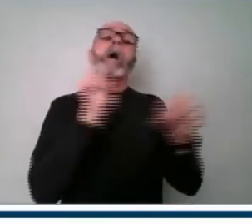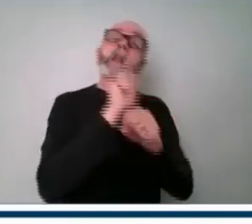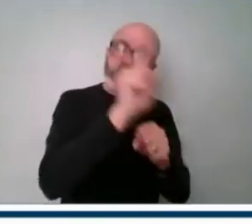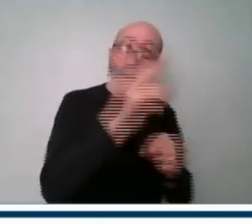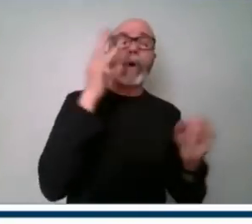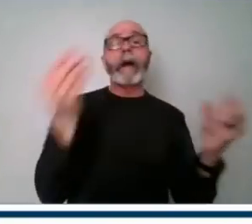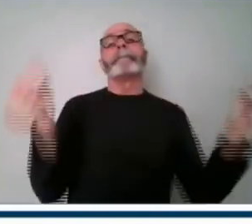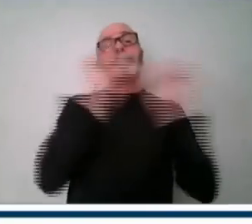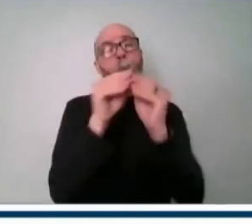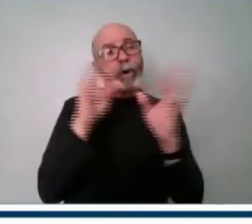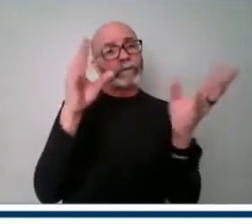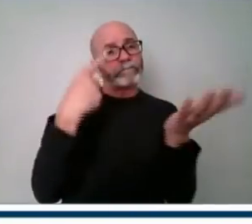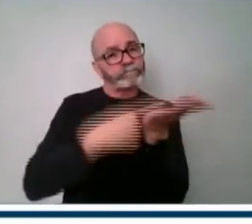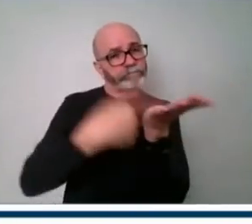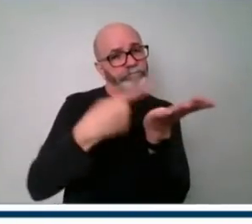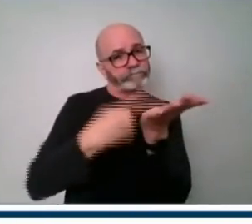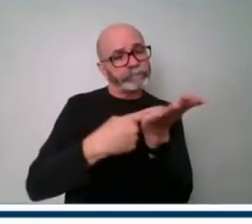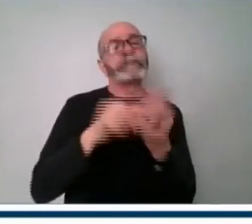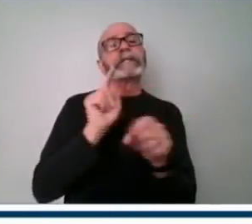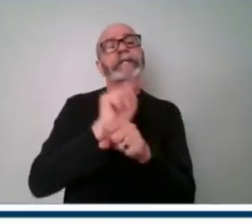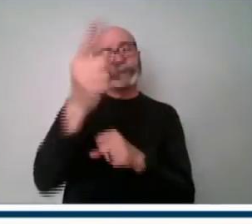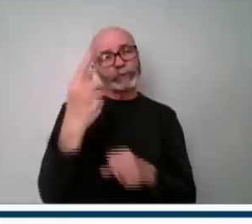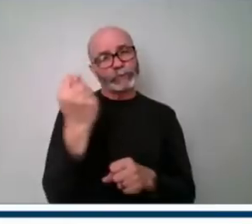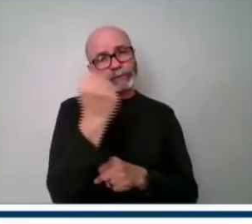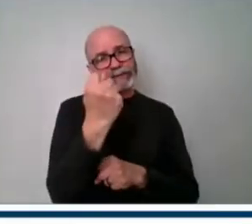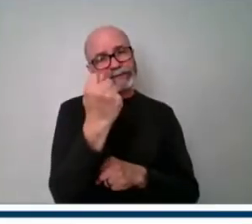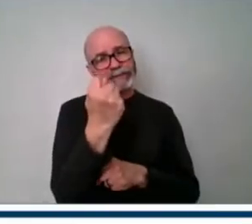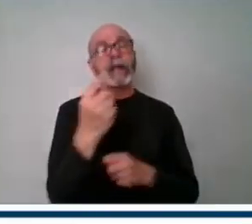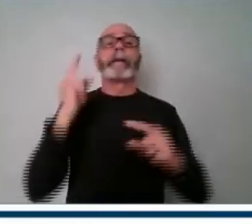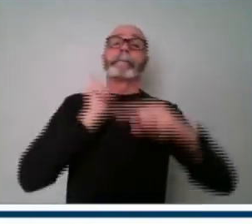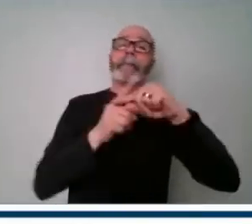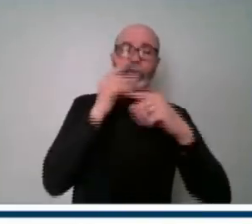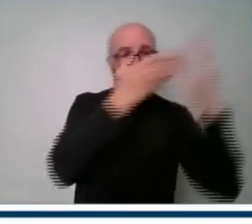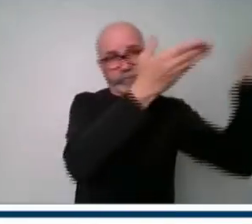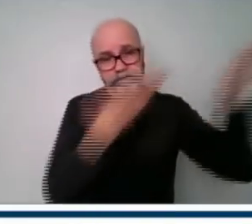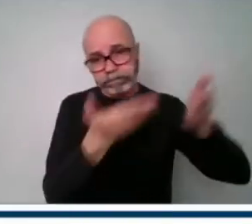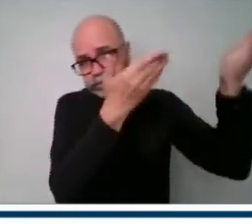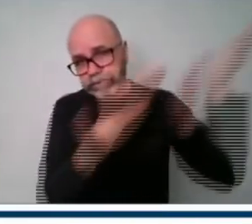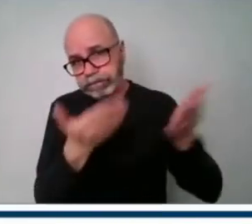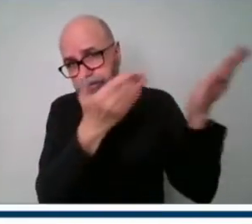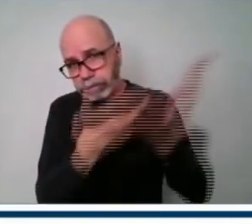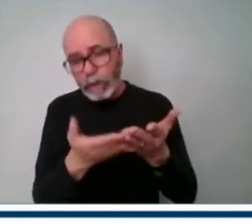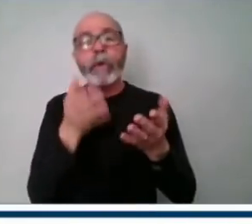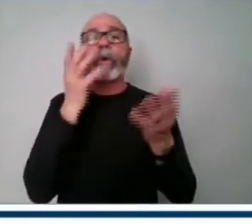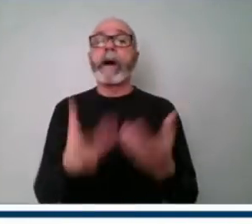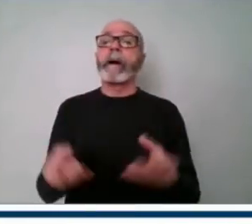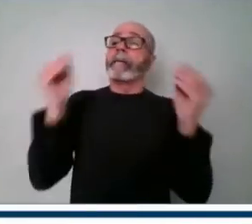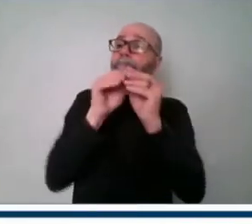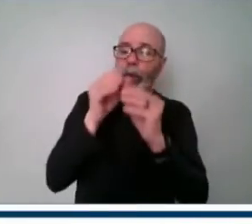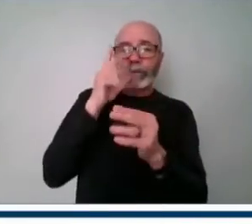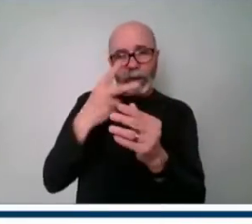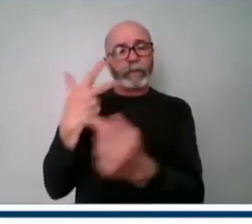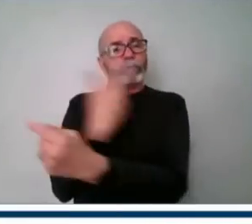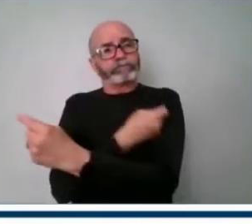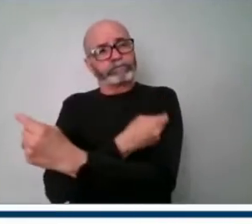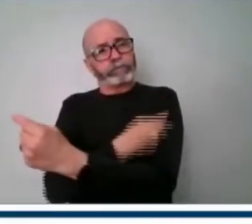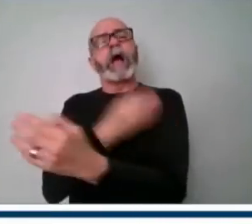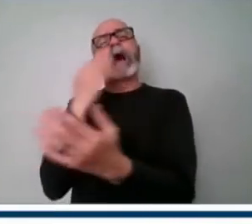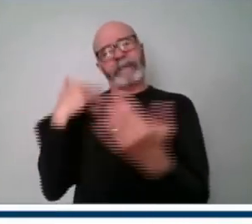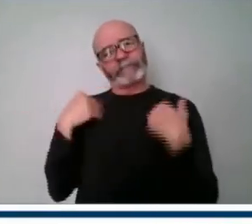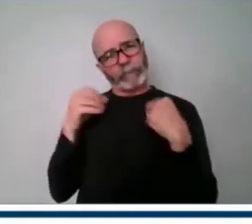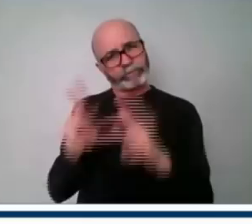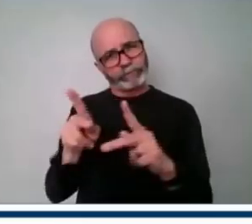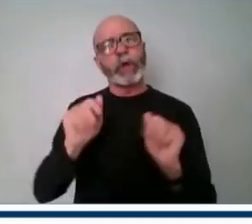our vaccine, uptake of vaccine and the number of Nova Scotians who get immunized will significantly